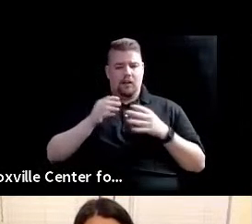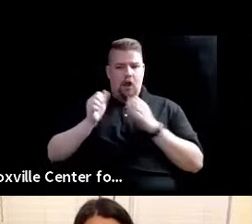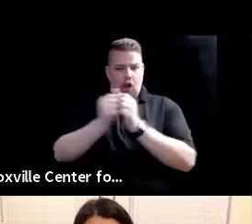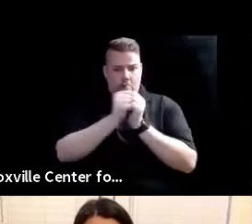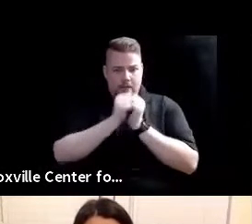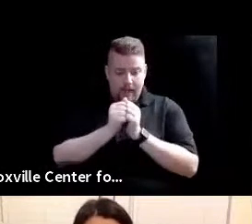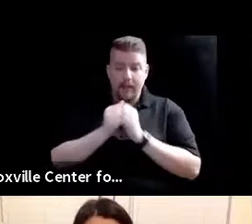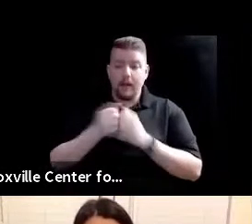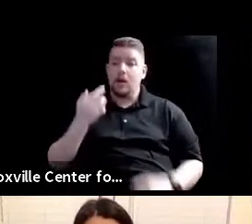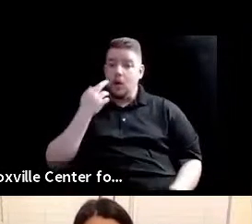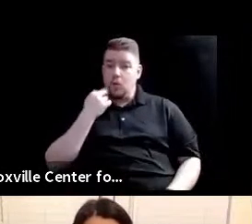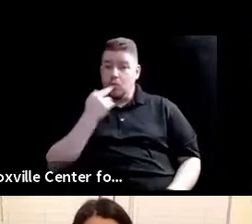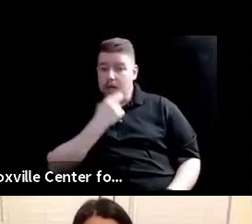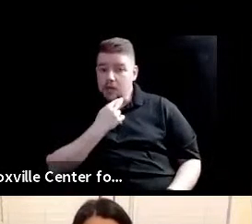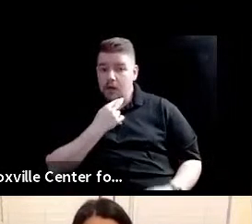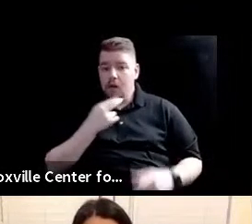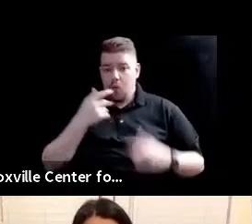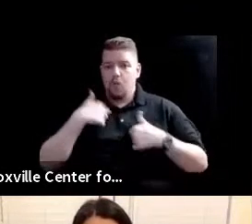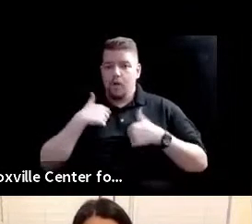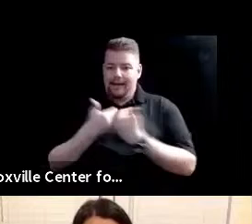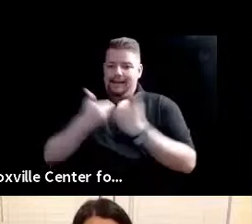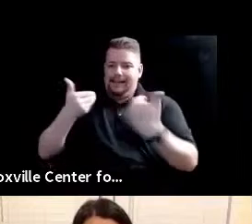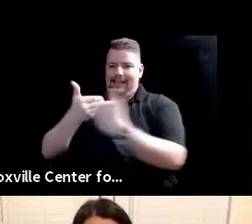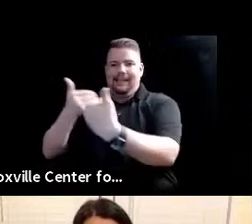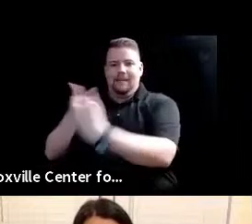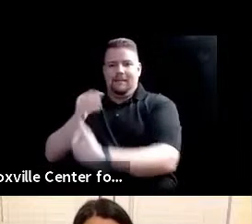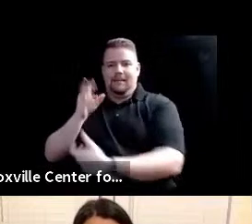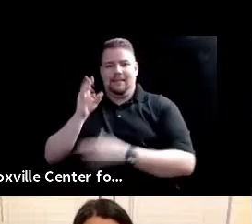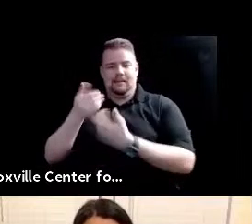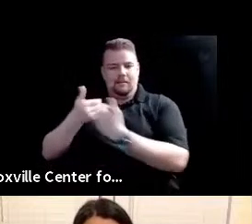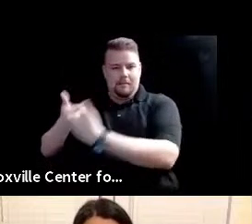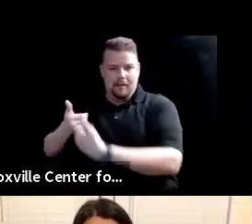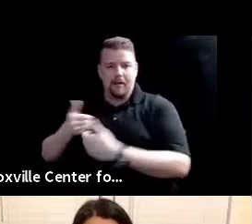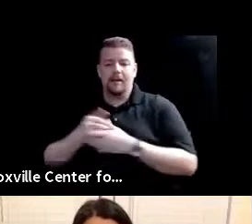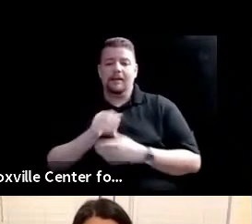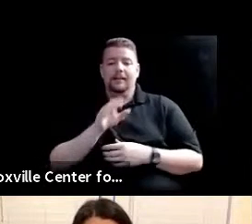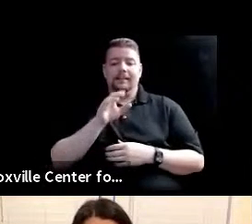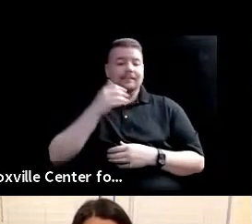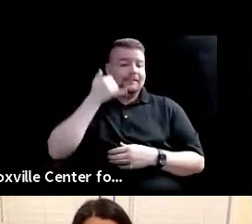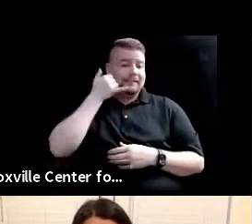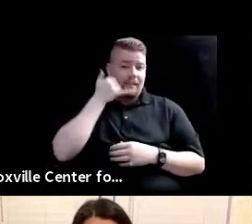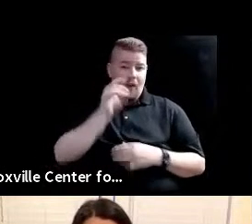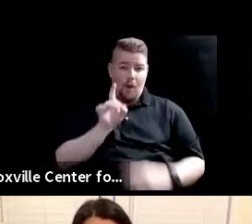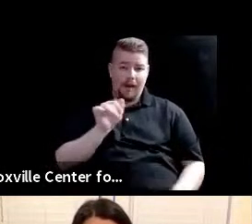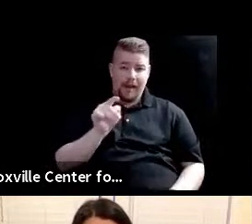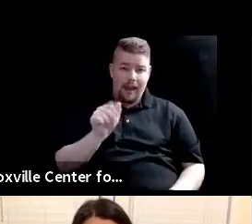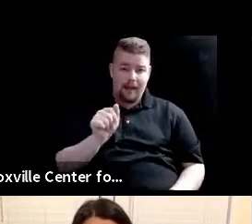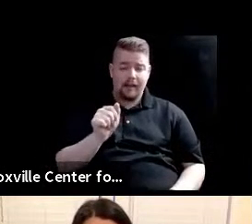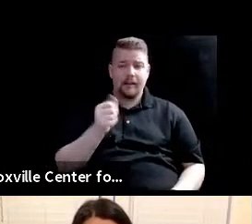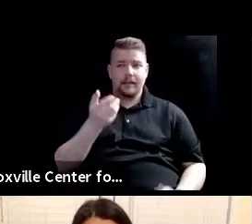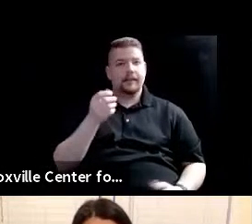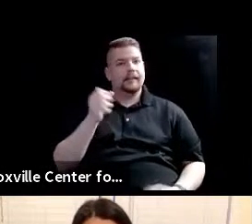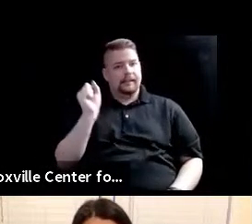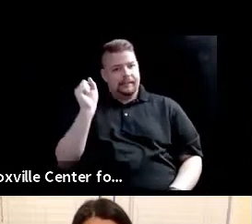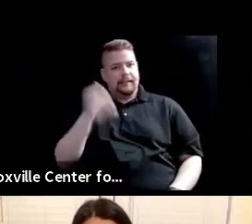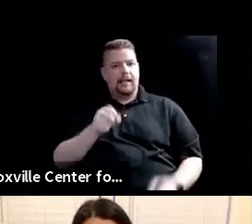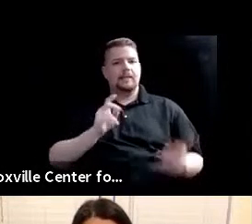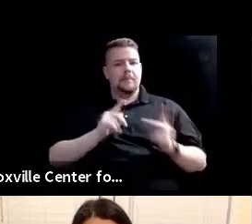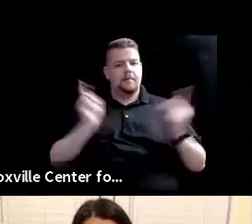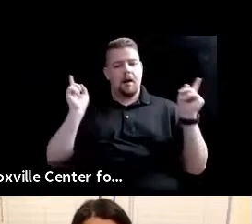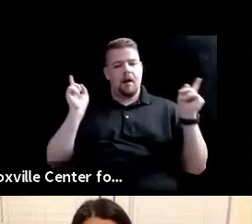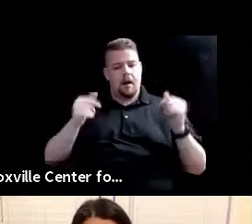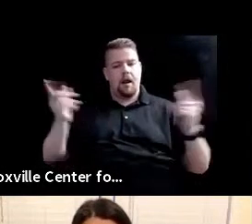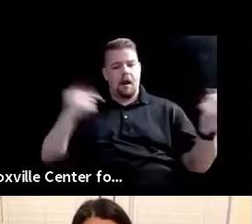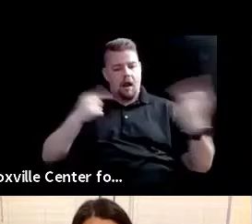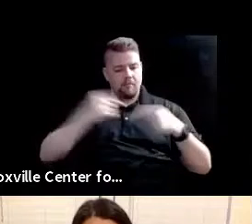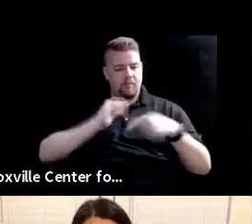at the restaurants, we're at least keeping everybody 6 feet apart. And cell phone data would say that, yes, people are coming to our